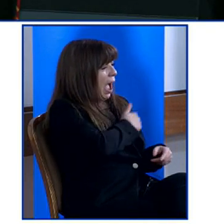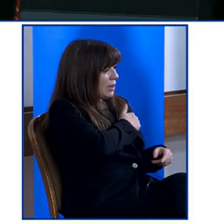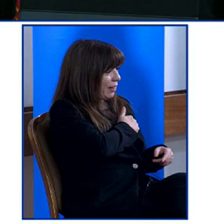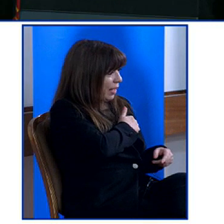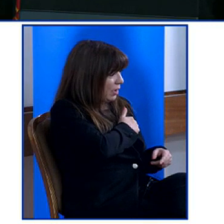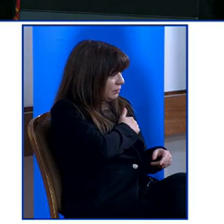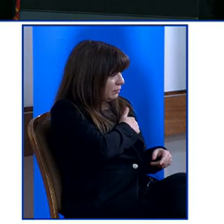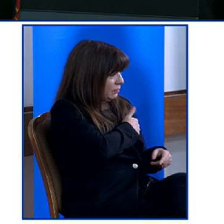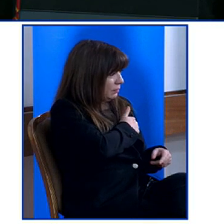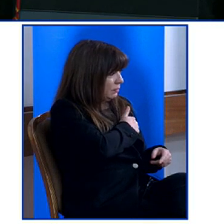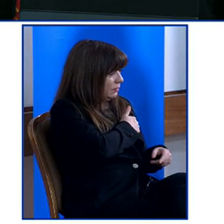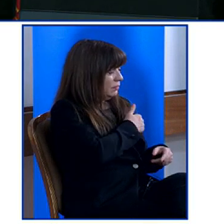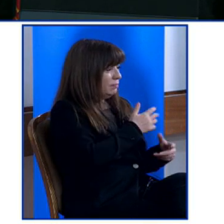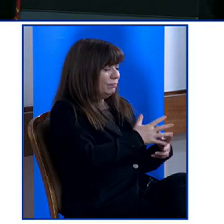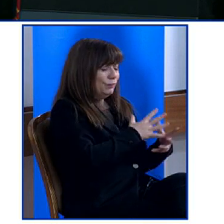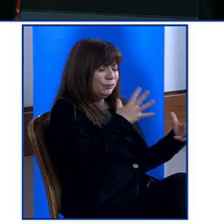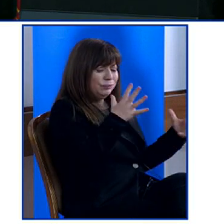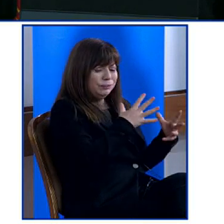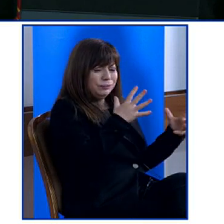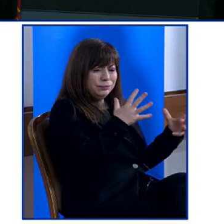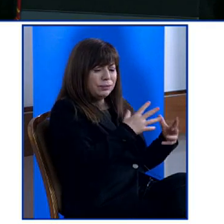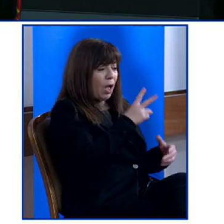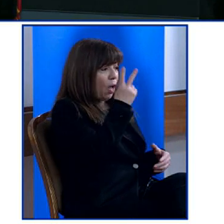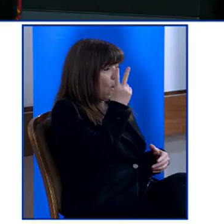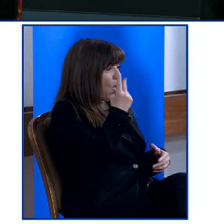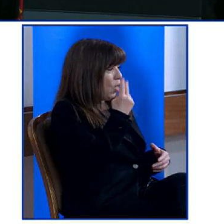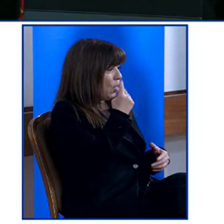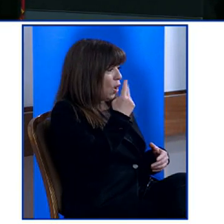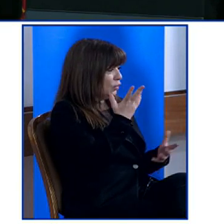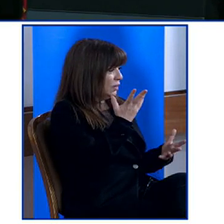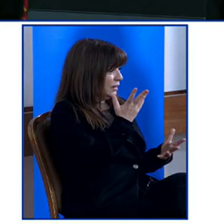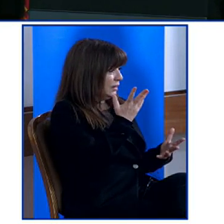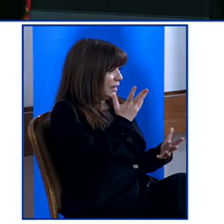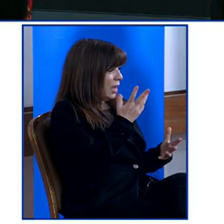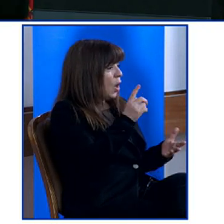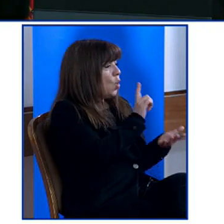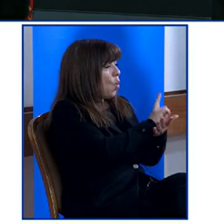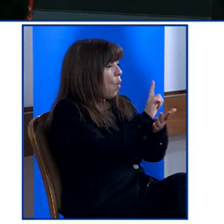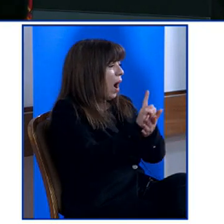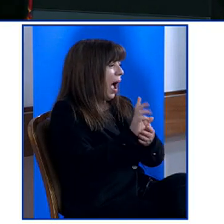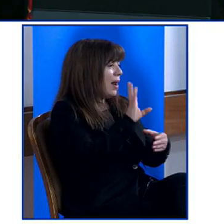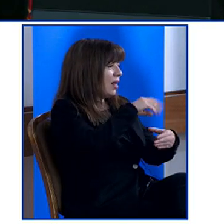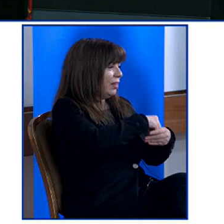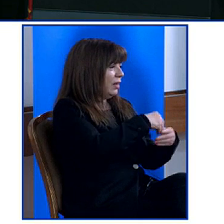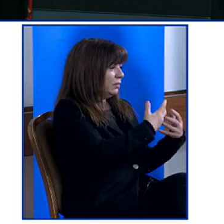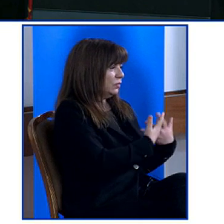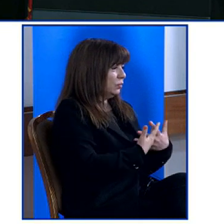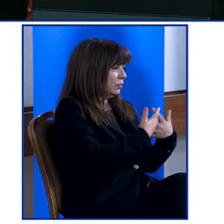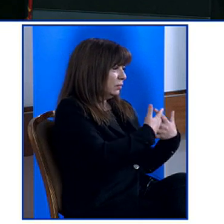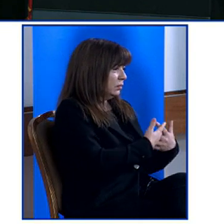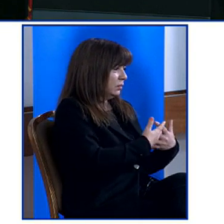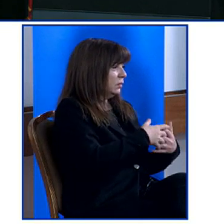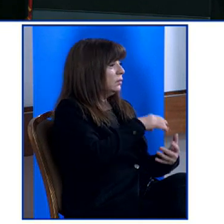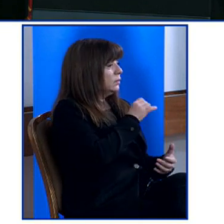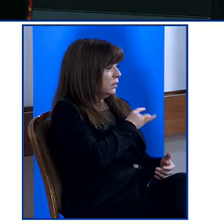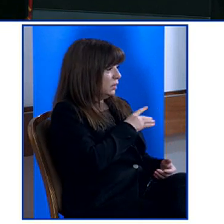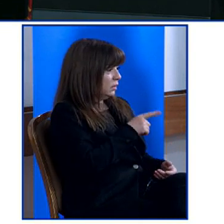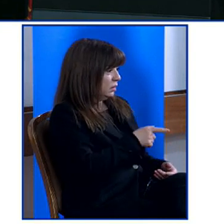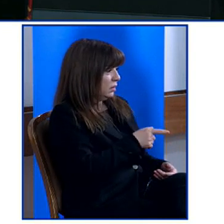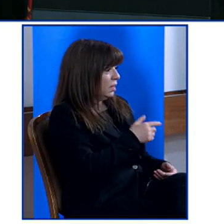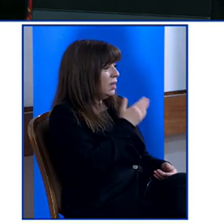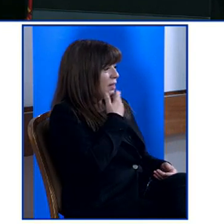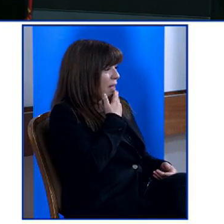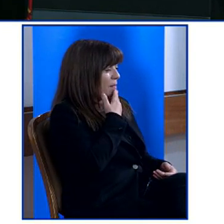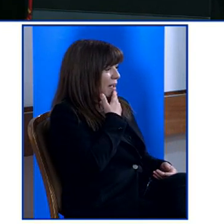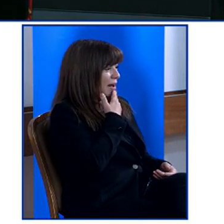than a dozen states in America, here in Chile, and even in Scotland. Not a place that most people